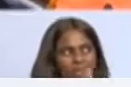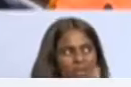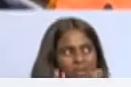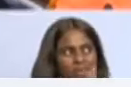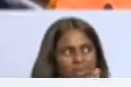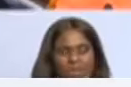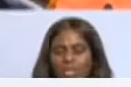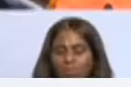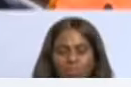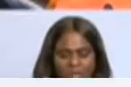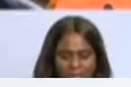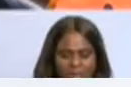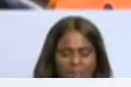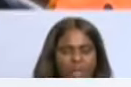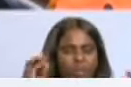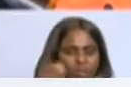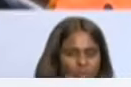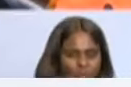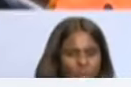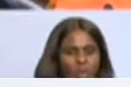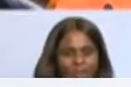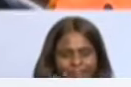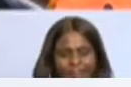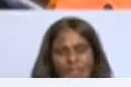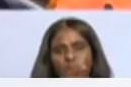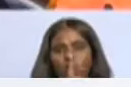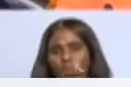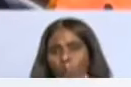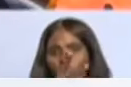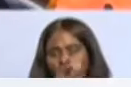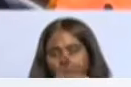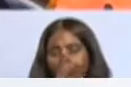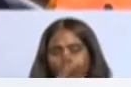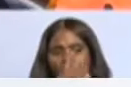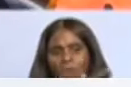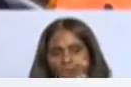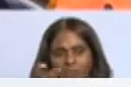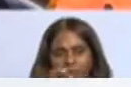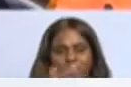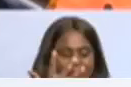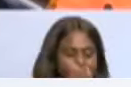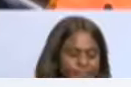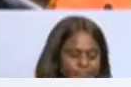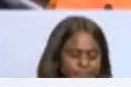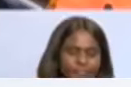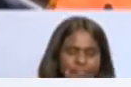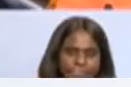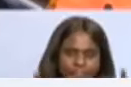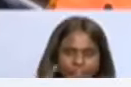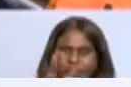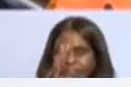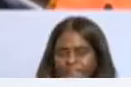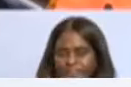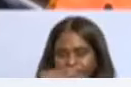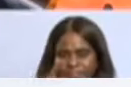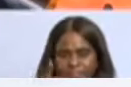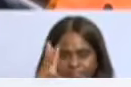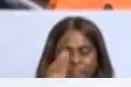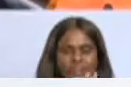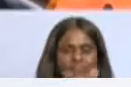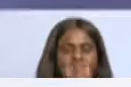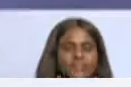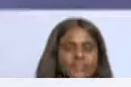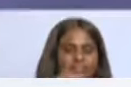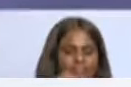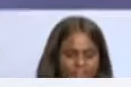have the massive irrigation capabilities. So wetland wheat, Madam Speaker, will become possible because